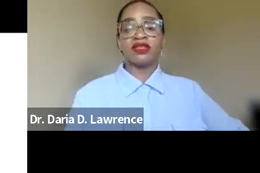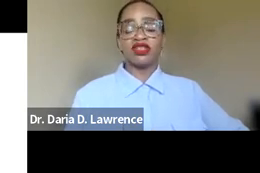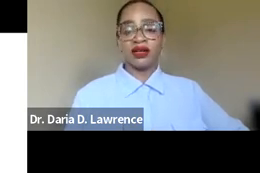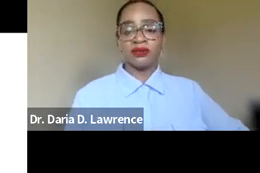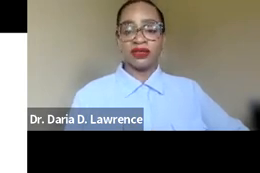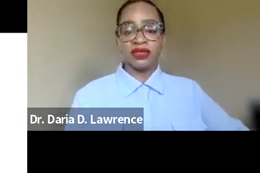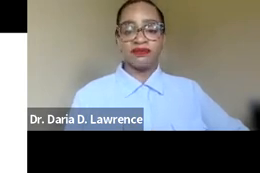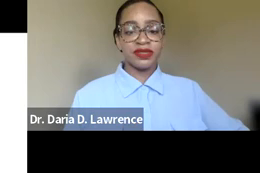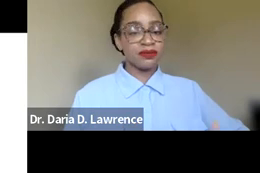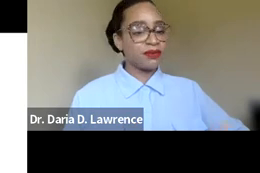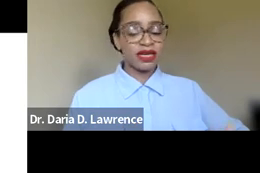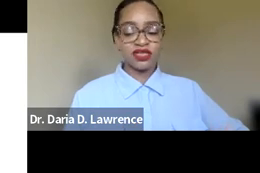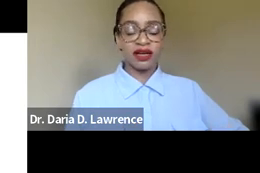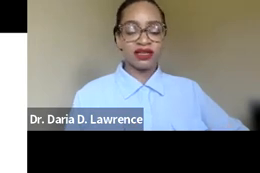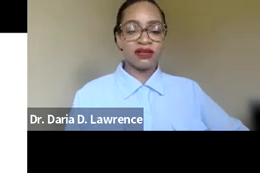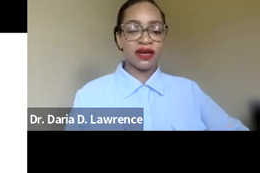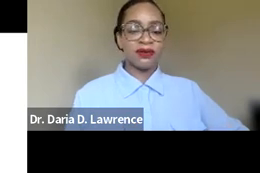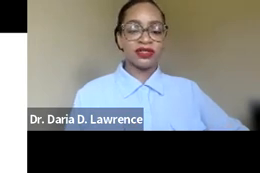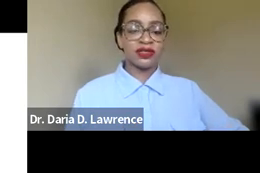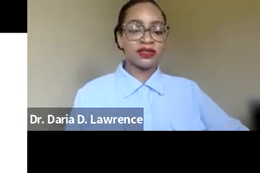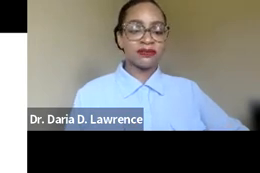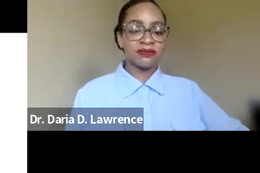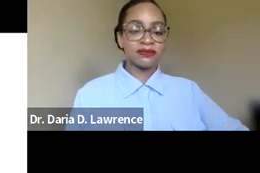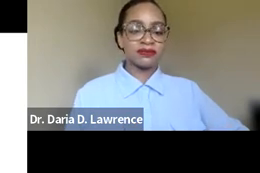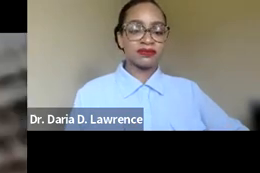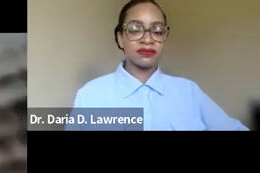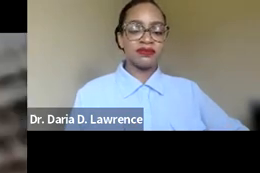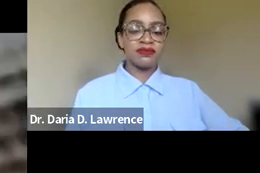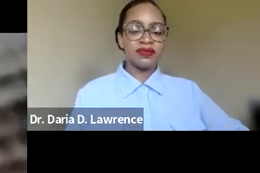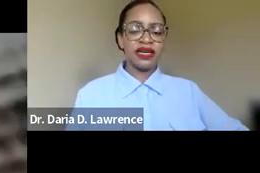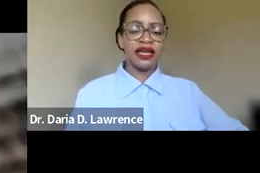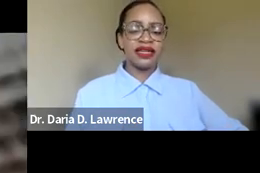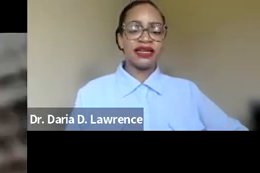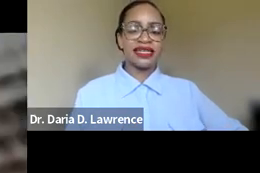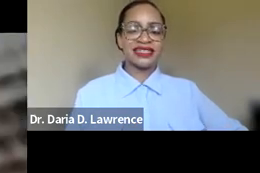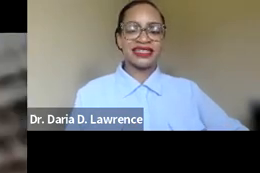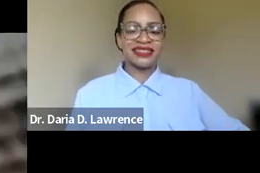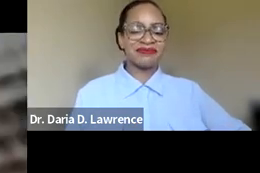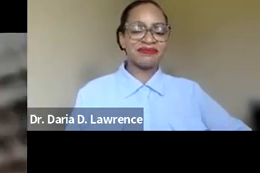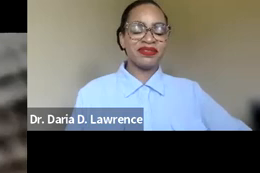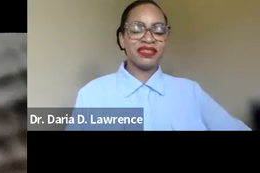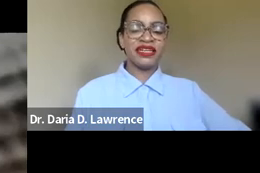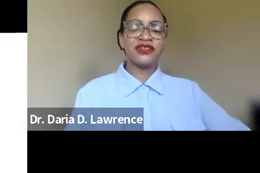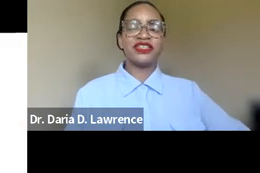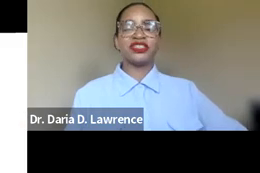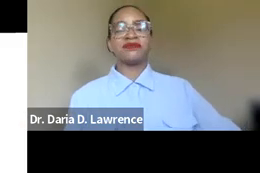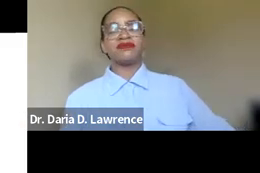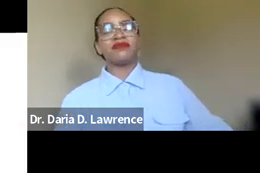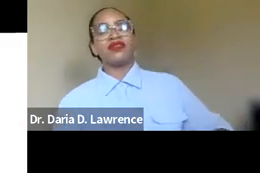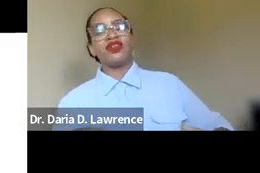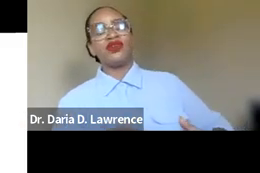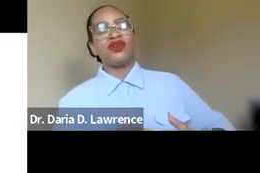we thought the child would need. Sometimes kids shock us in evaluations. And then last section,